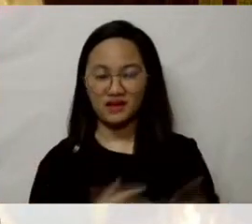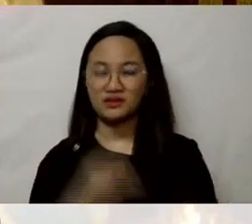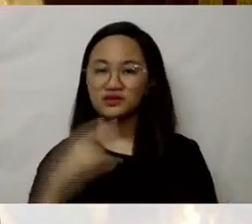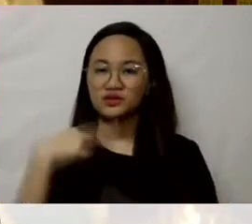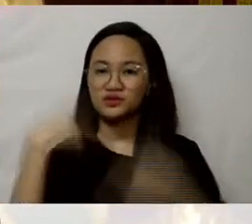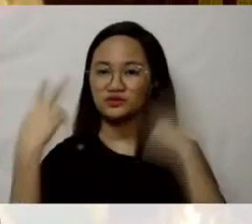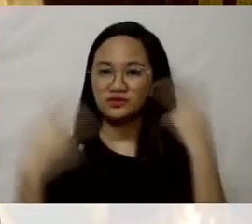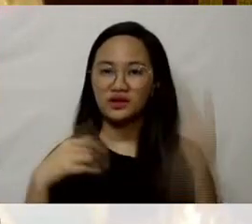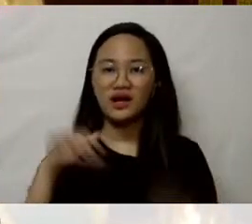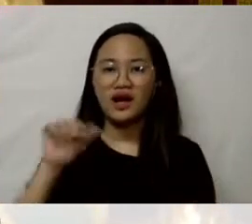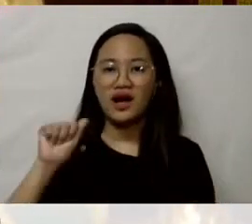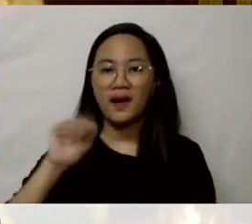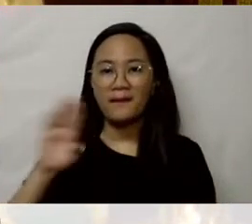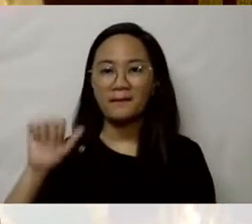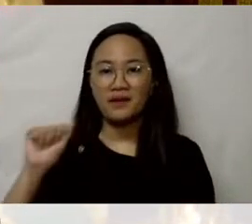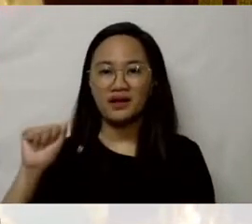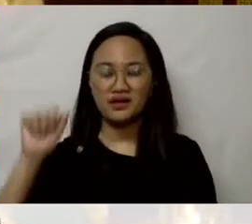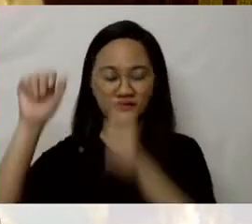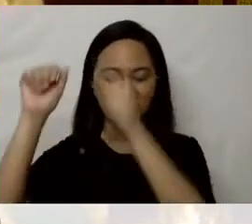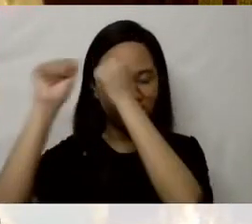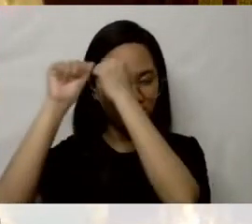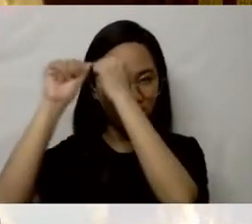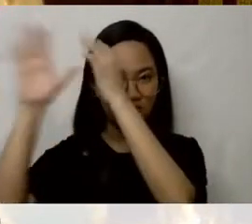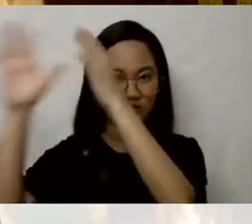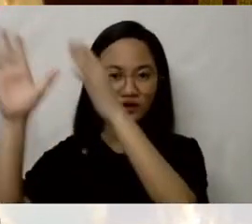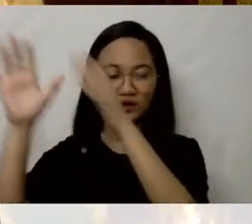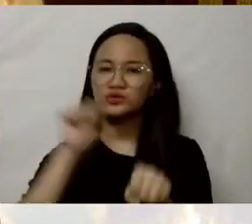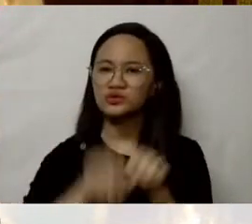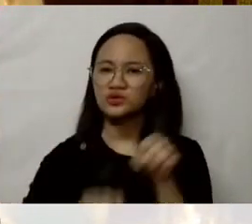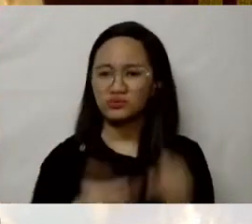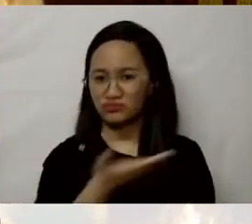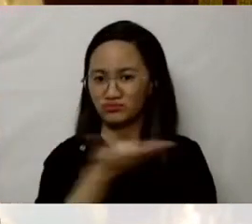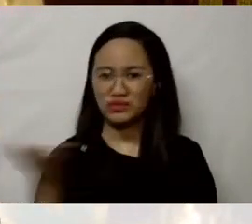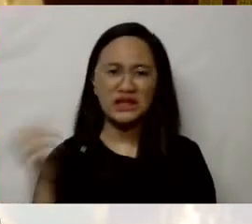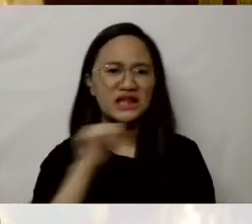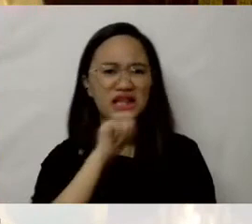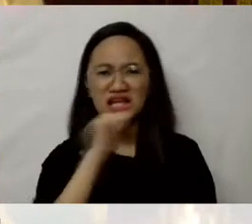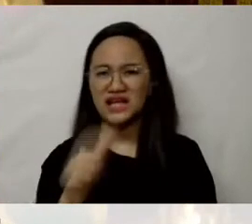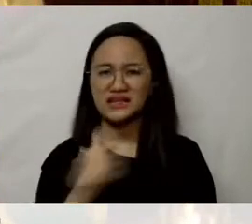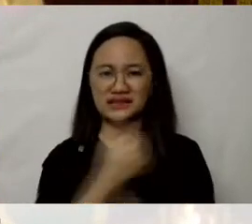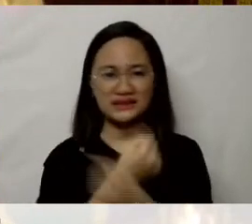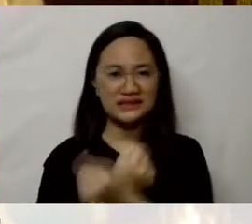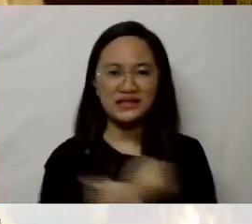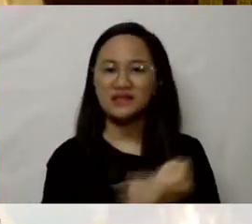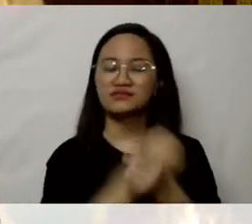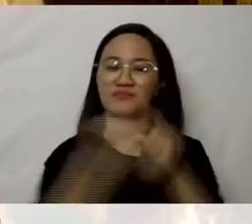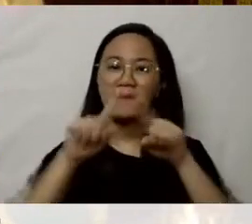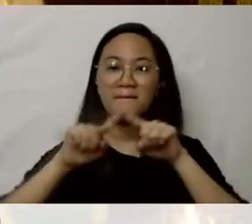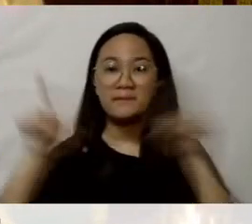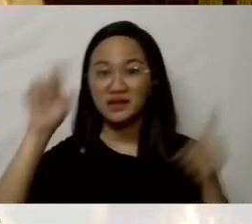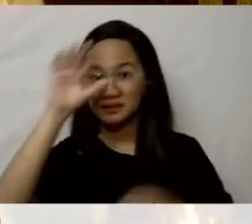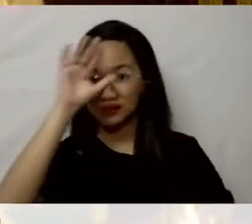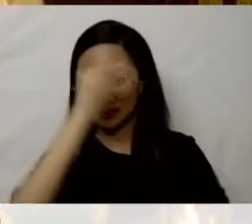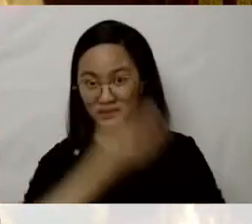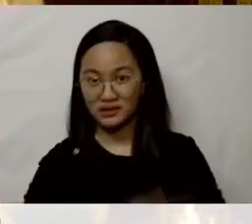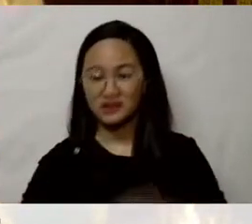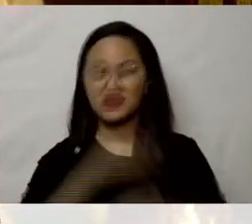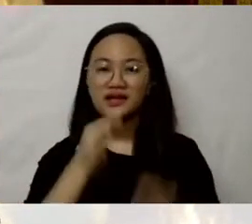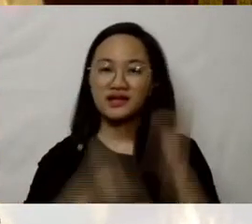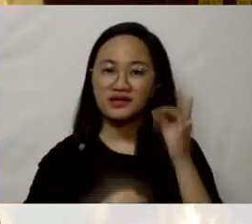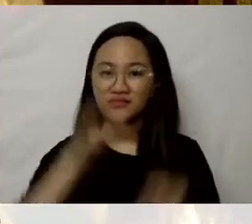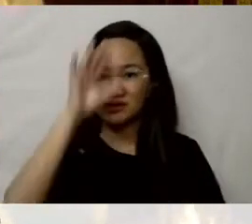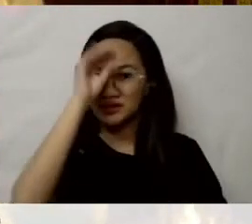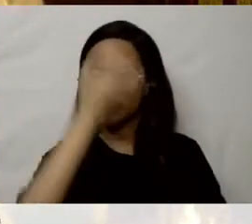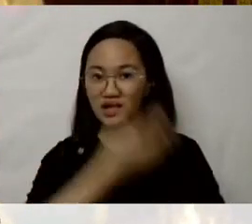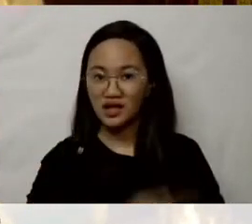Father. So you are no longer a slave, but a son, and if a son, then also